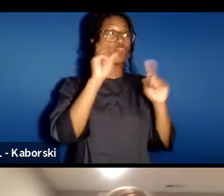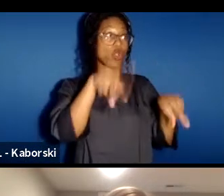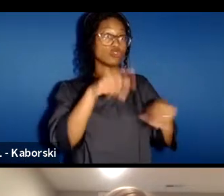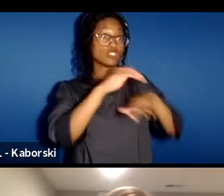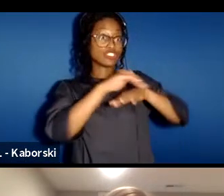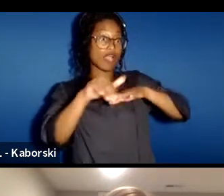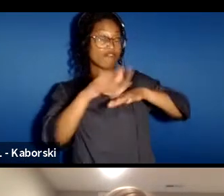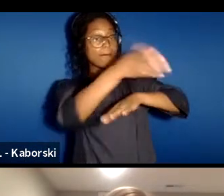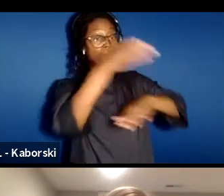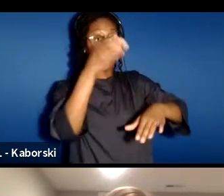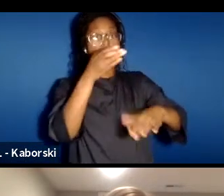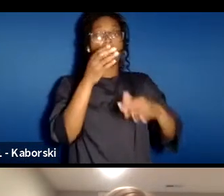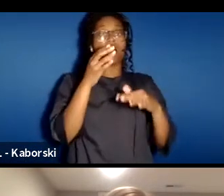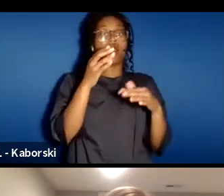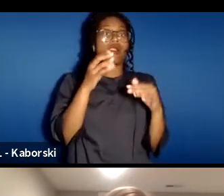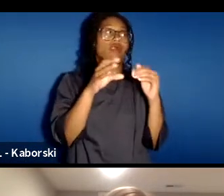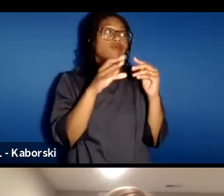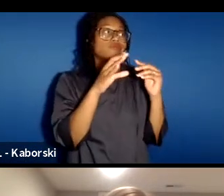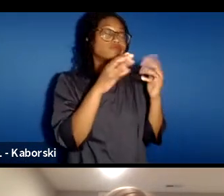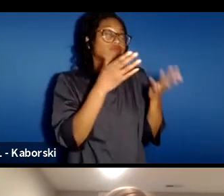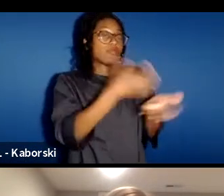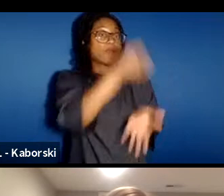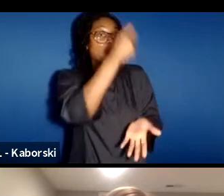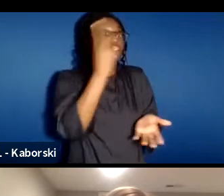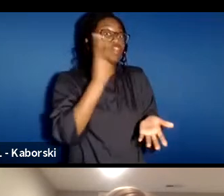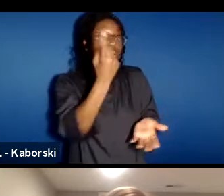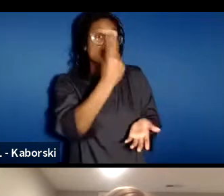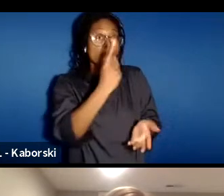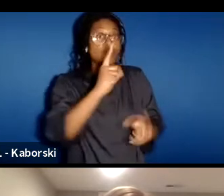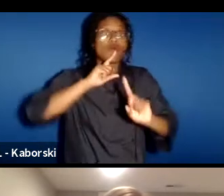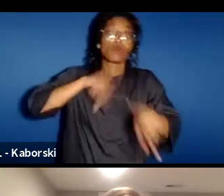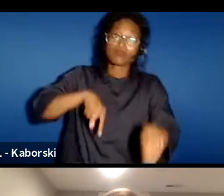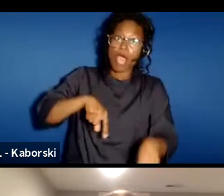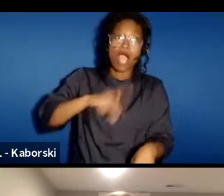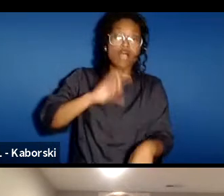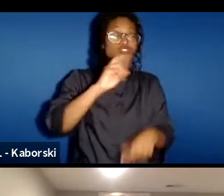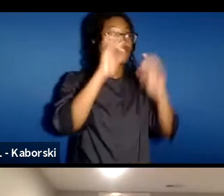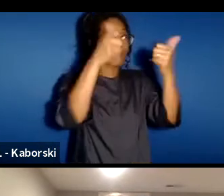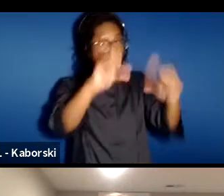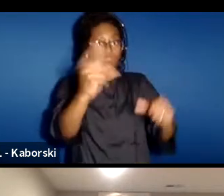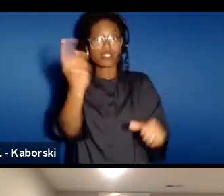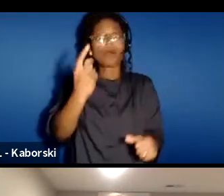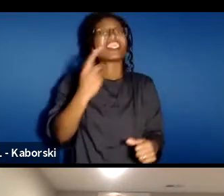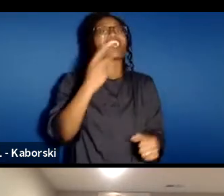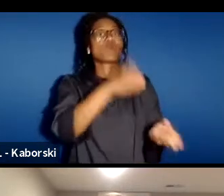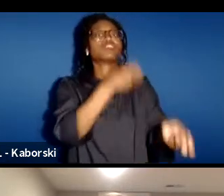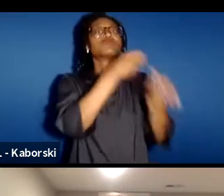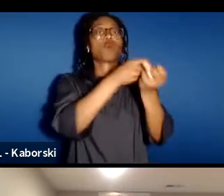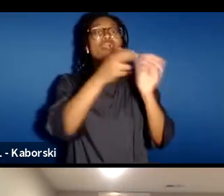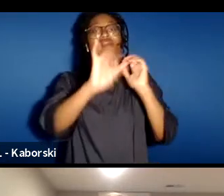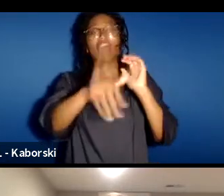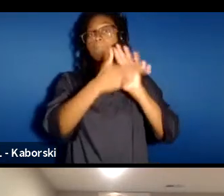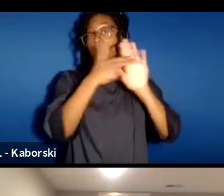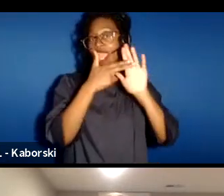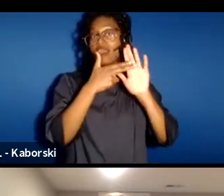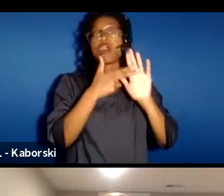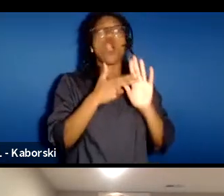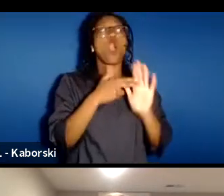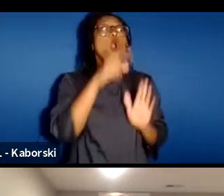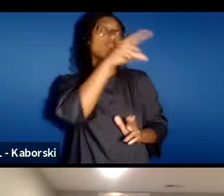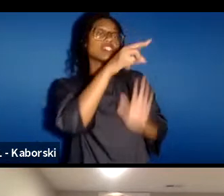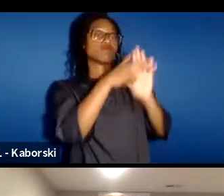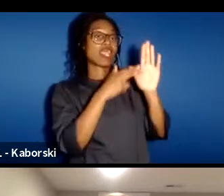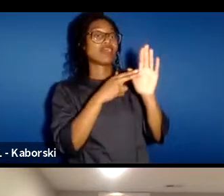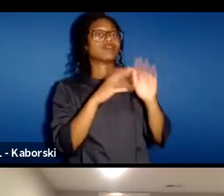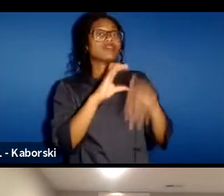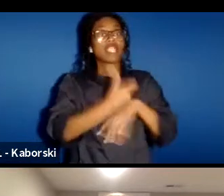bottle because they saw somewhere, whether it's a sponsored post or whatever the case may be, this brand stands for this. This